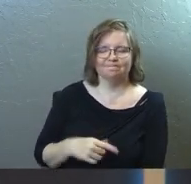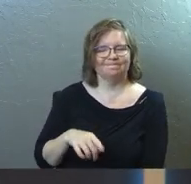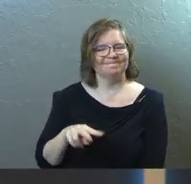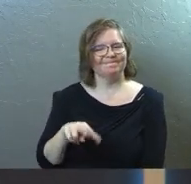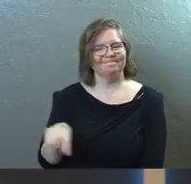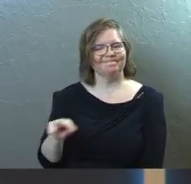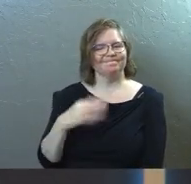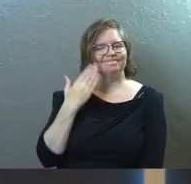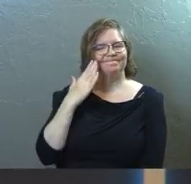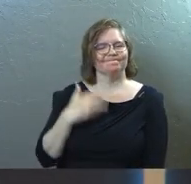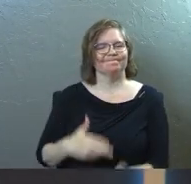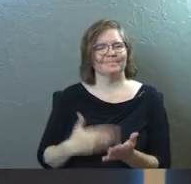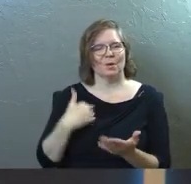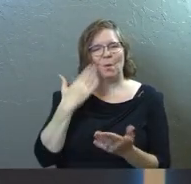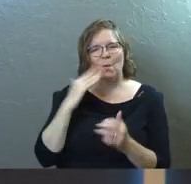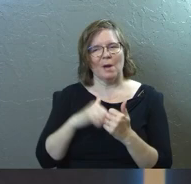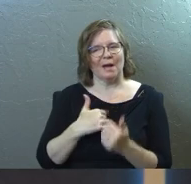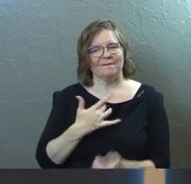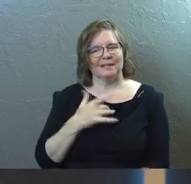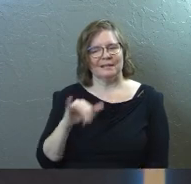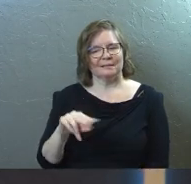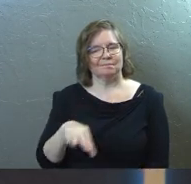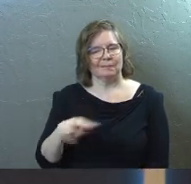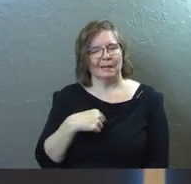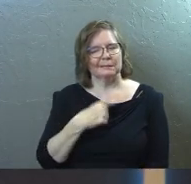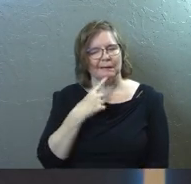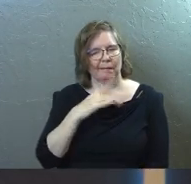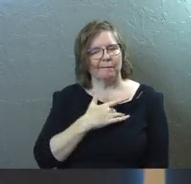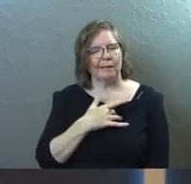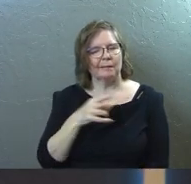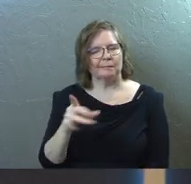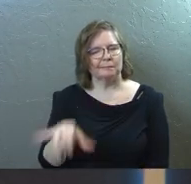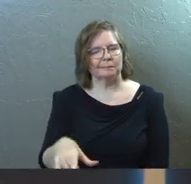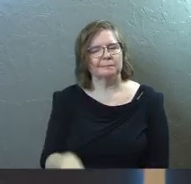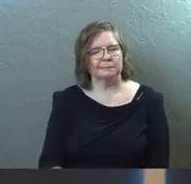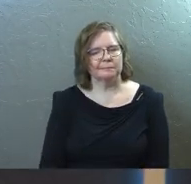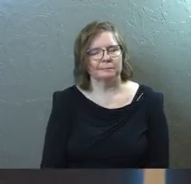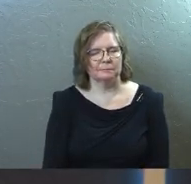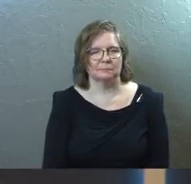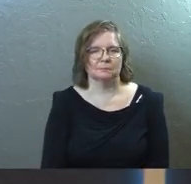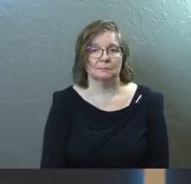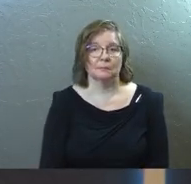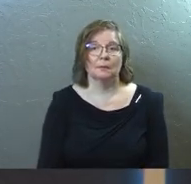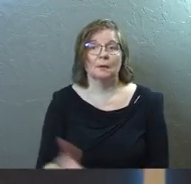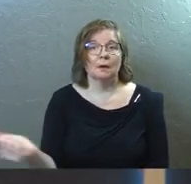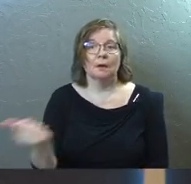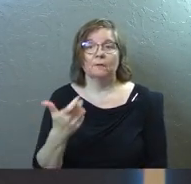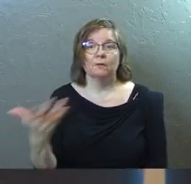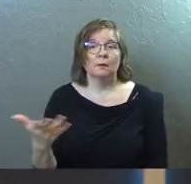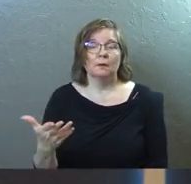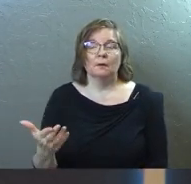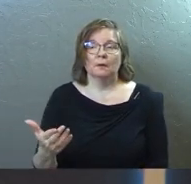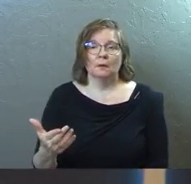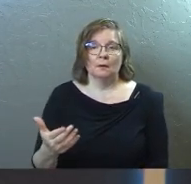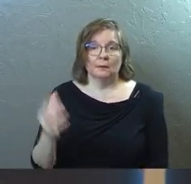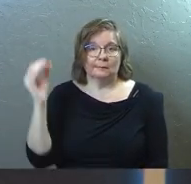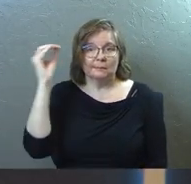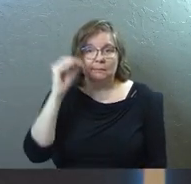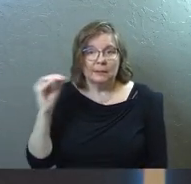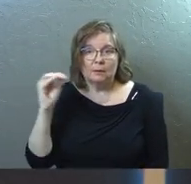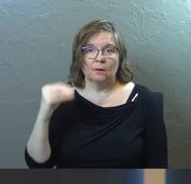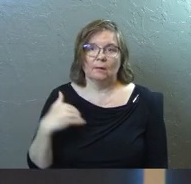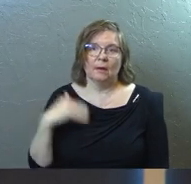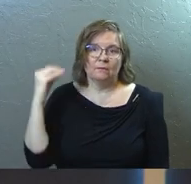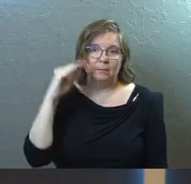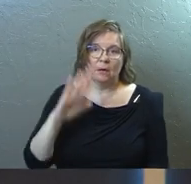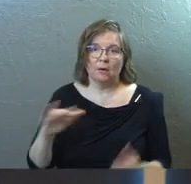that. Honestly, I don't even know how I feel about that, but I'm going to say I feel about it. Because everything is an opinion, or I